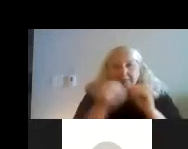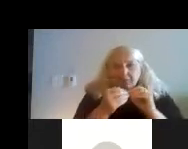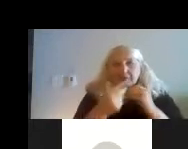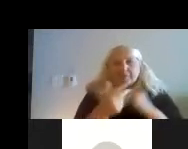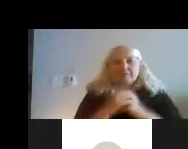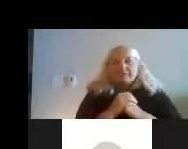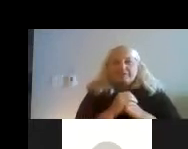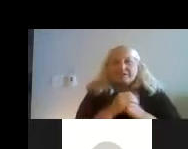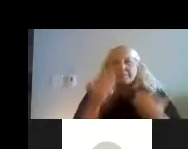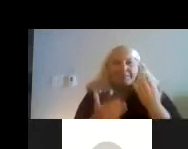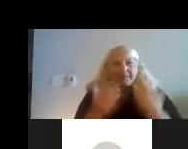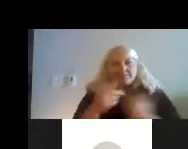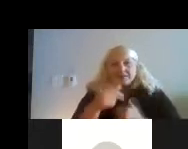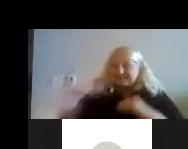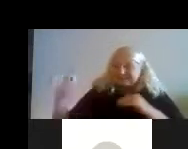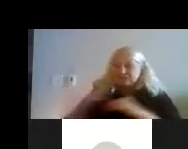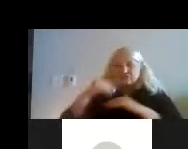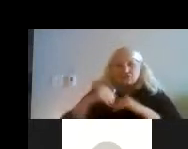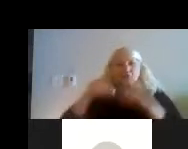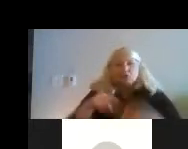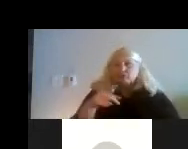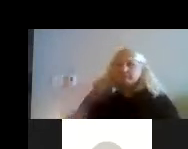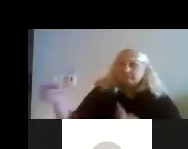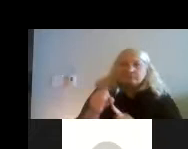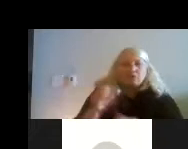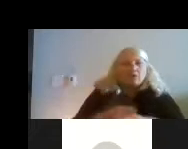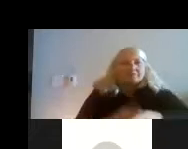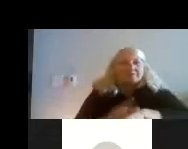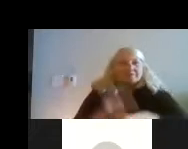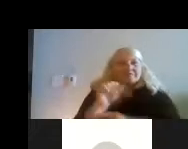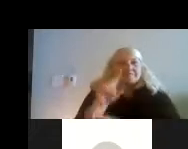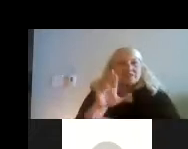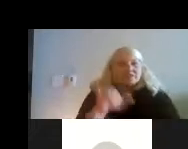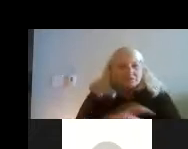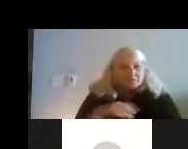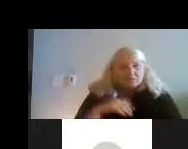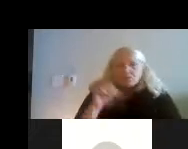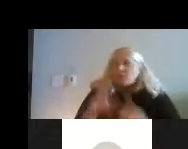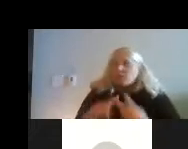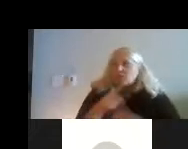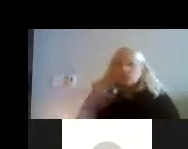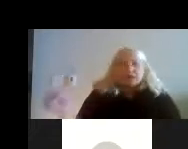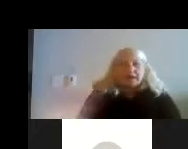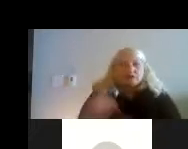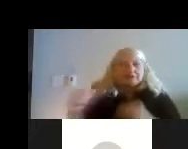putting an Indigenous person on an advisory committee, or you're hiring an Indigenous student. And